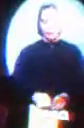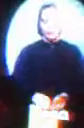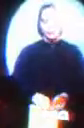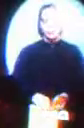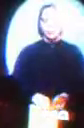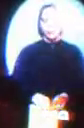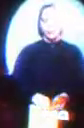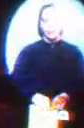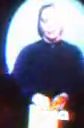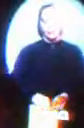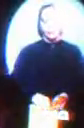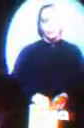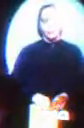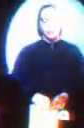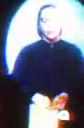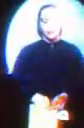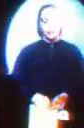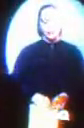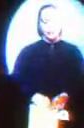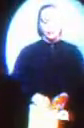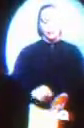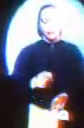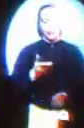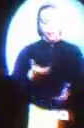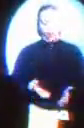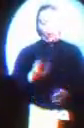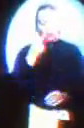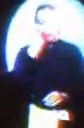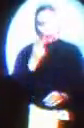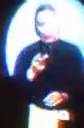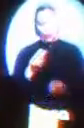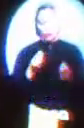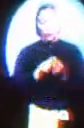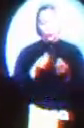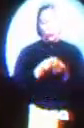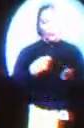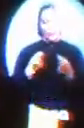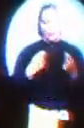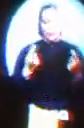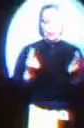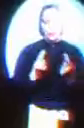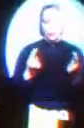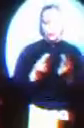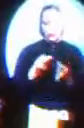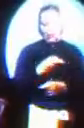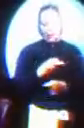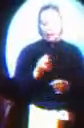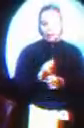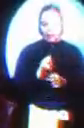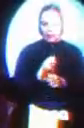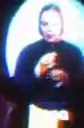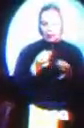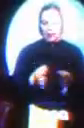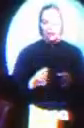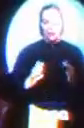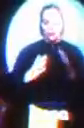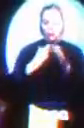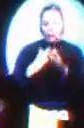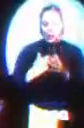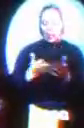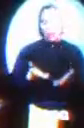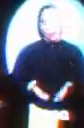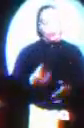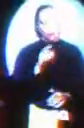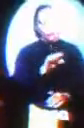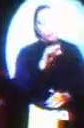a staggering list of vanity pork barrel projects that had nothing to do with the summit. Meanwhile, Toronto was left out in the cold. How